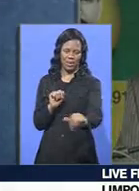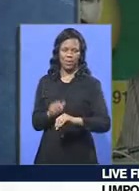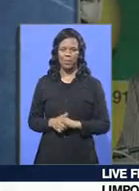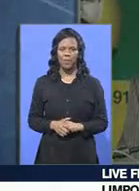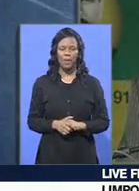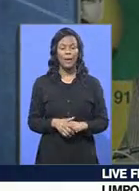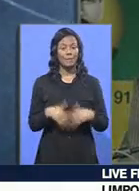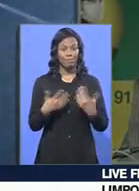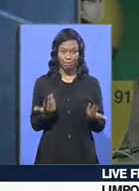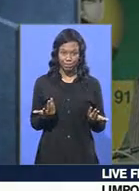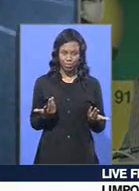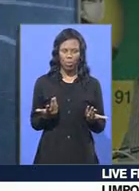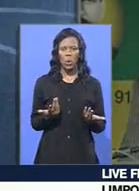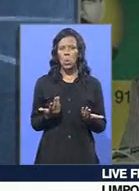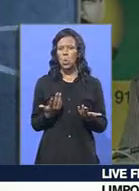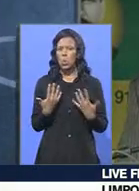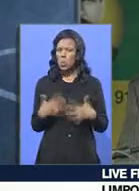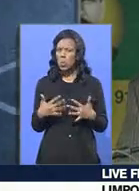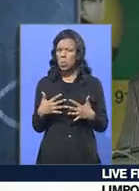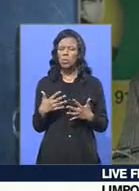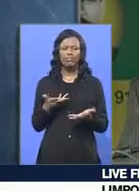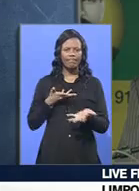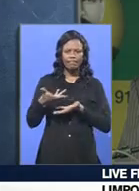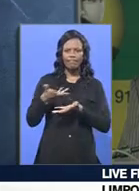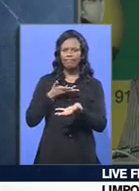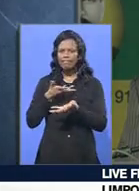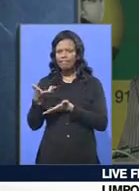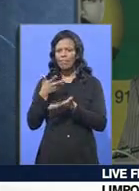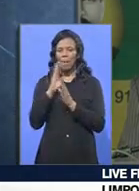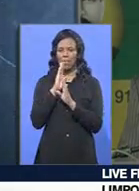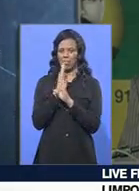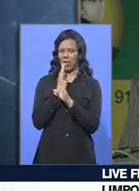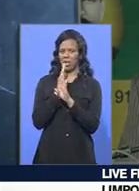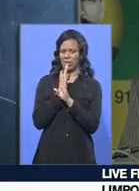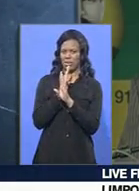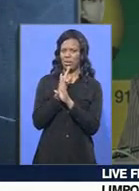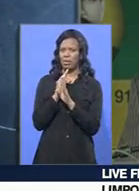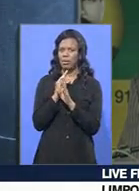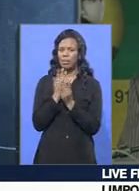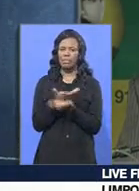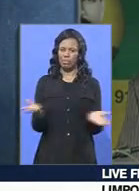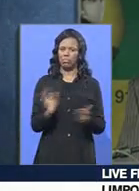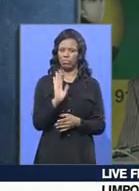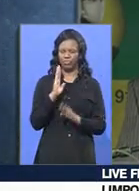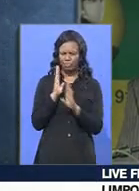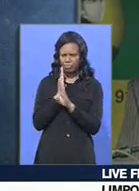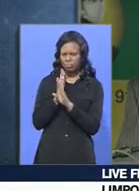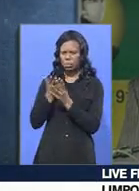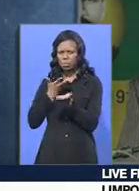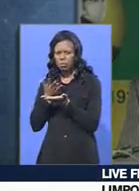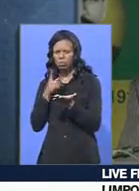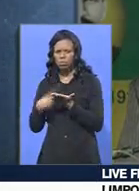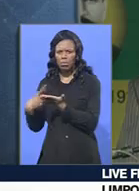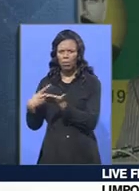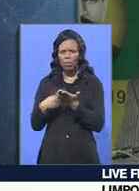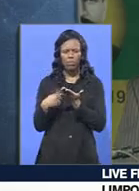After a lot of behind the scenes maneuvering, on the 2nd of